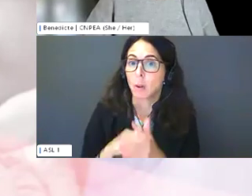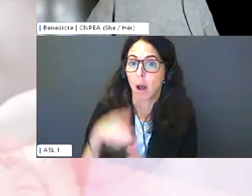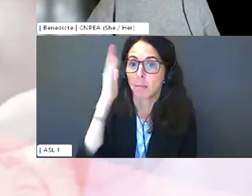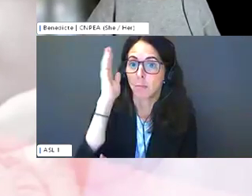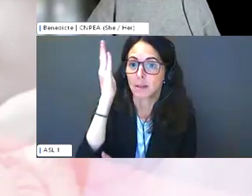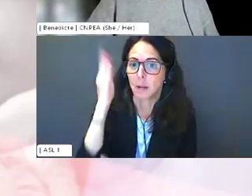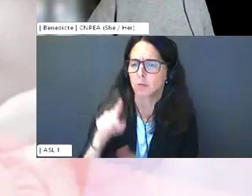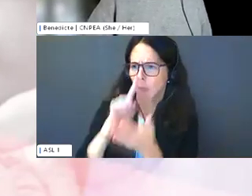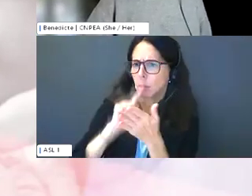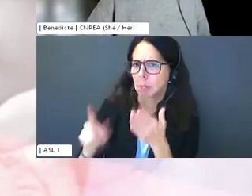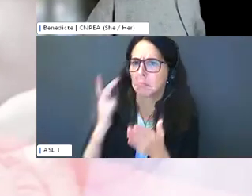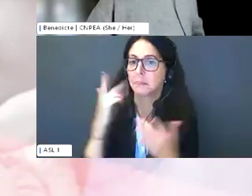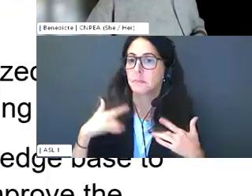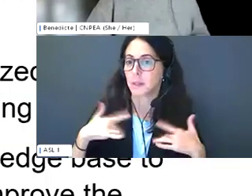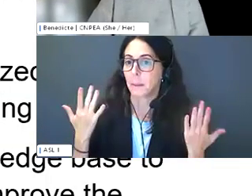speakers. Thank you.